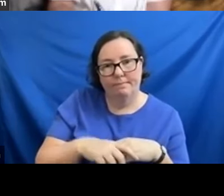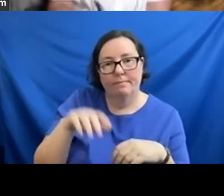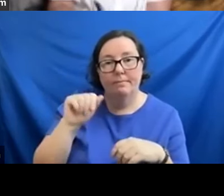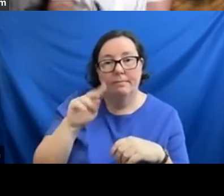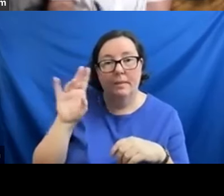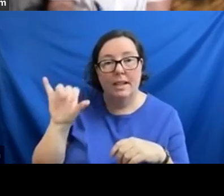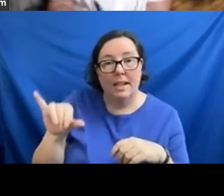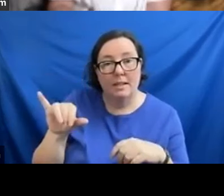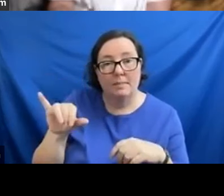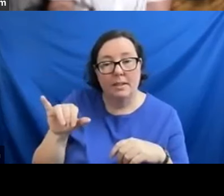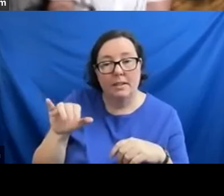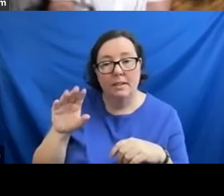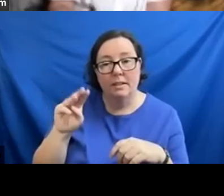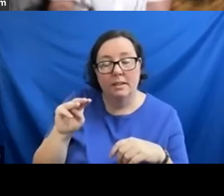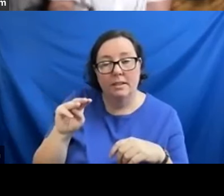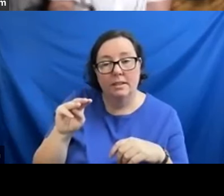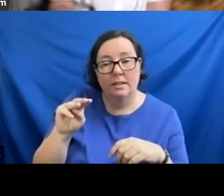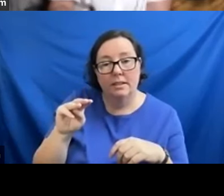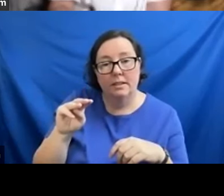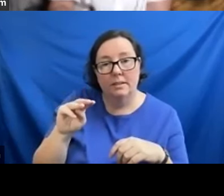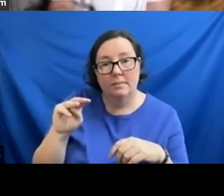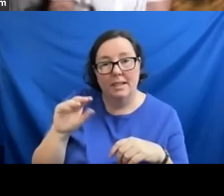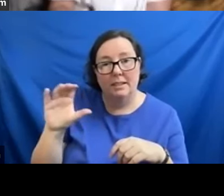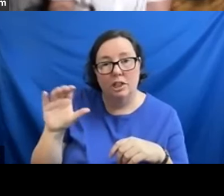Abby Maxson Carter.